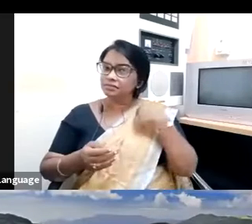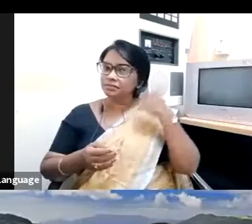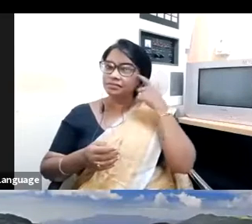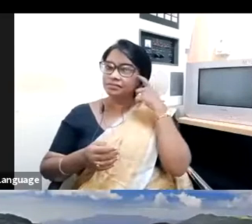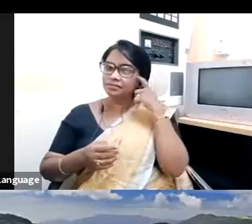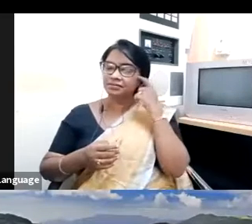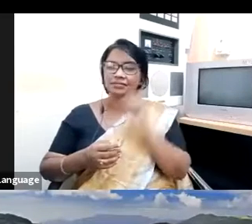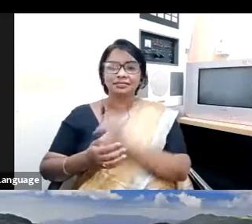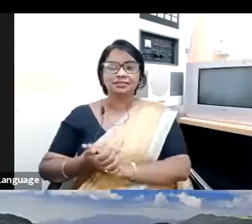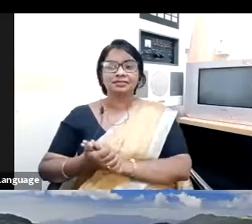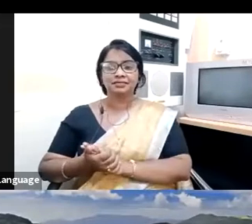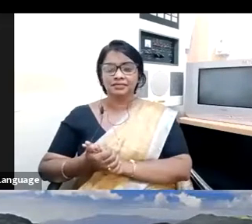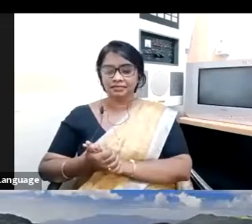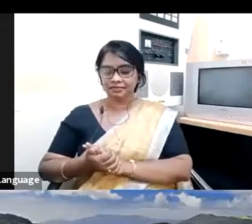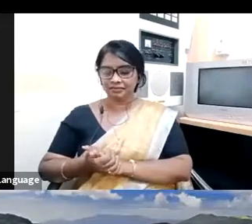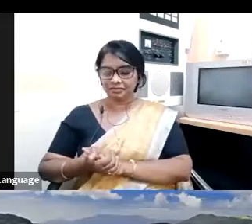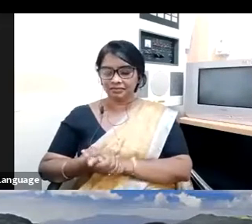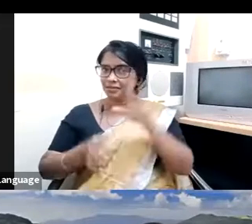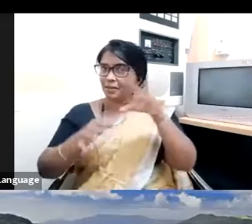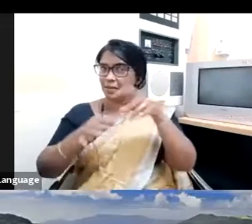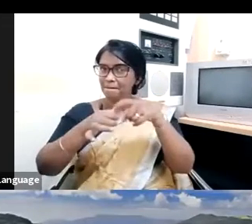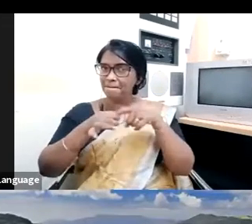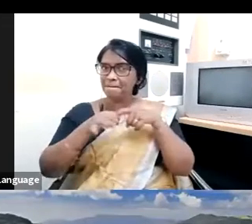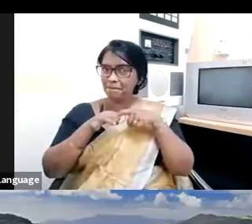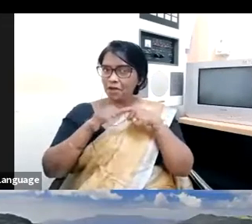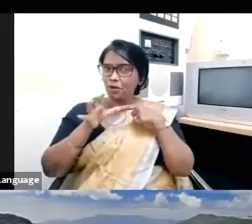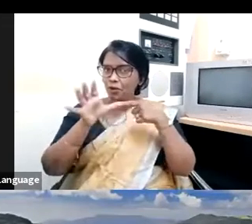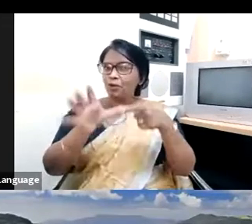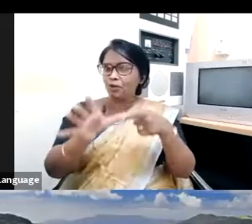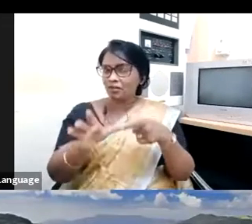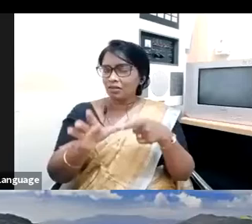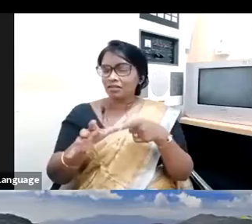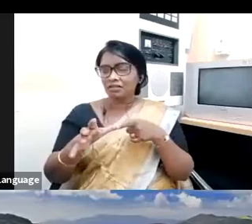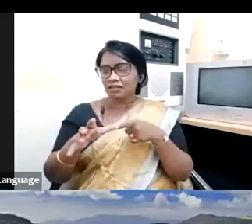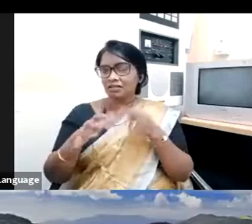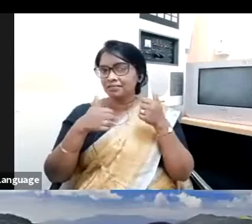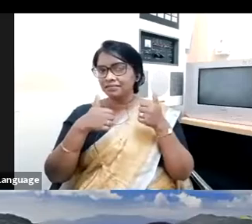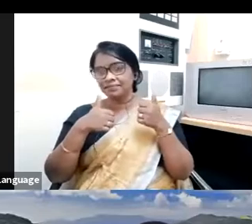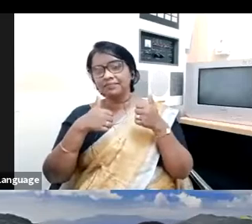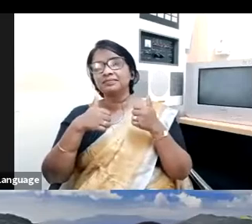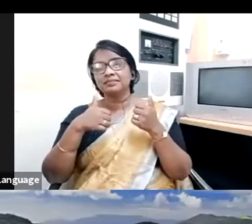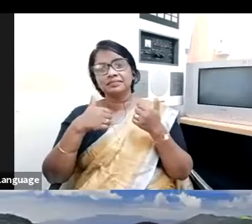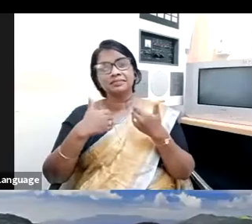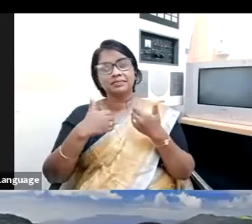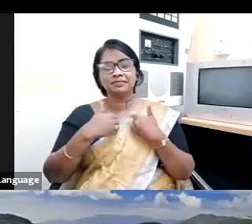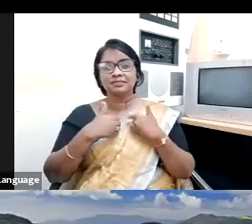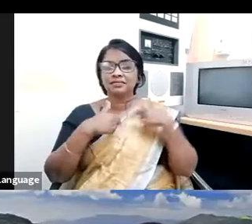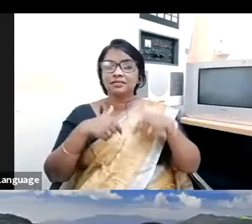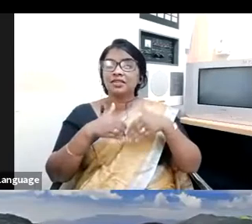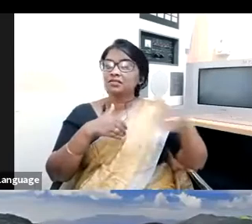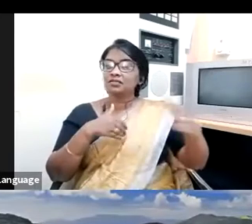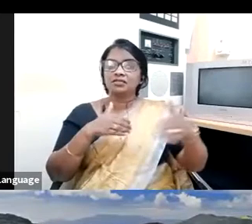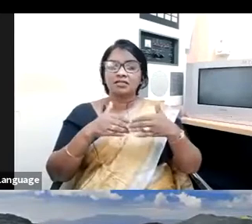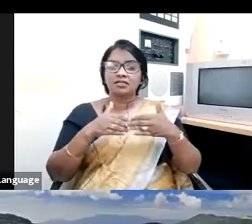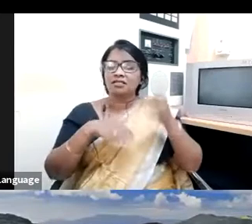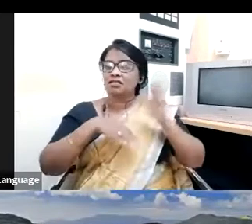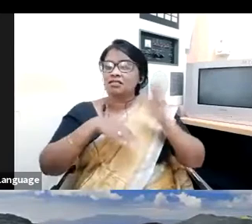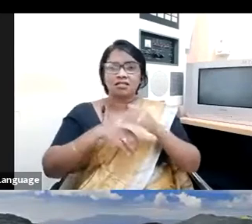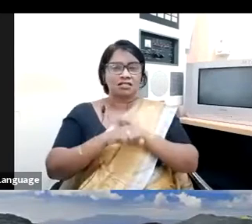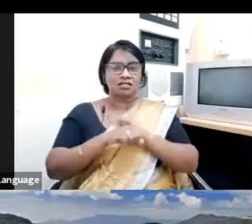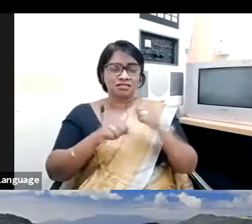asked the question, I think we have never reached this stage before. And I think